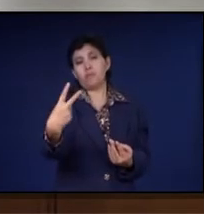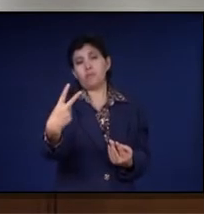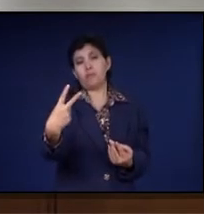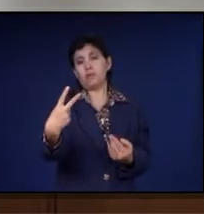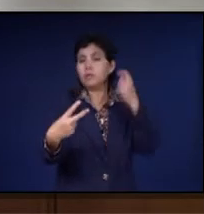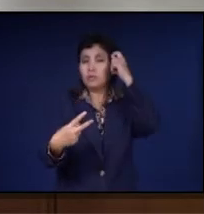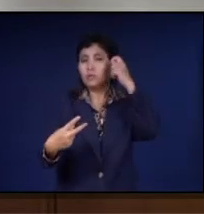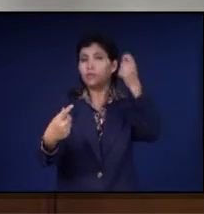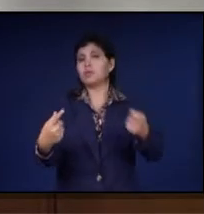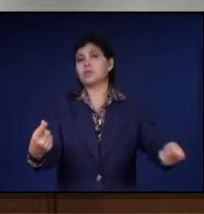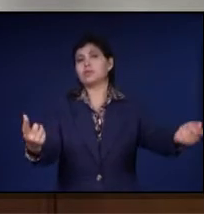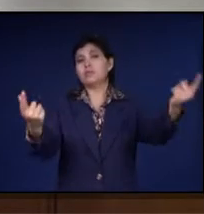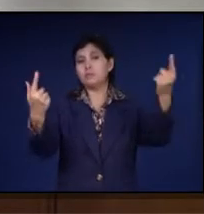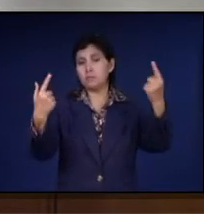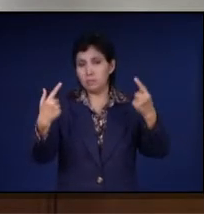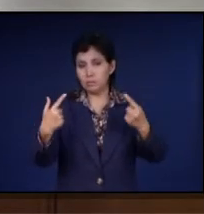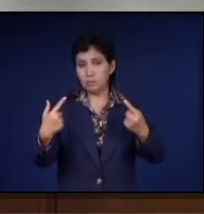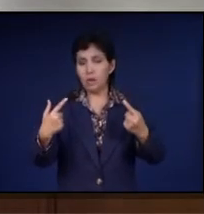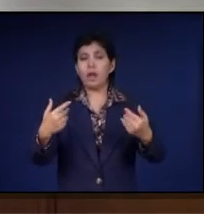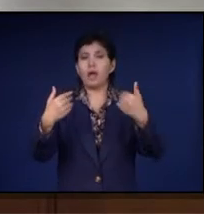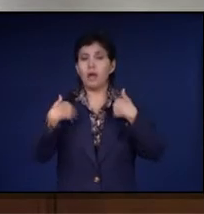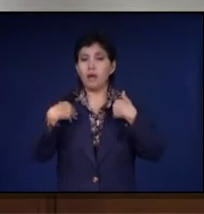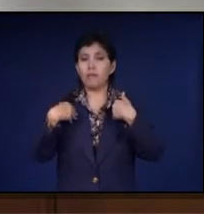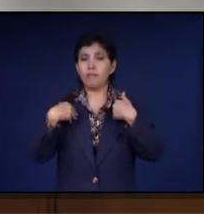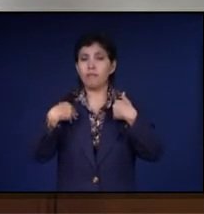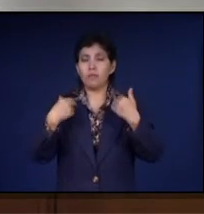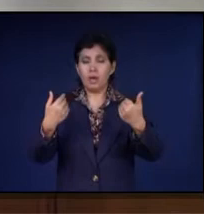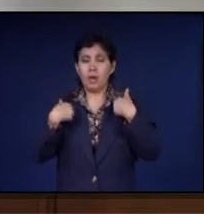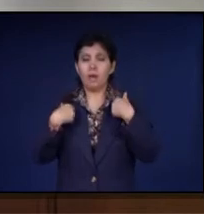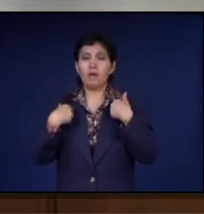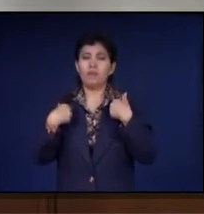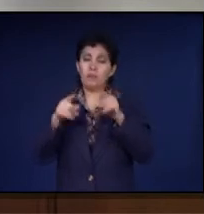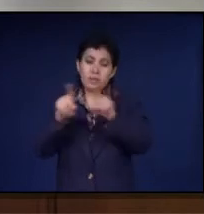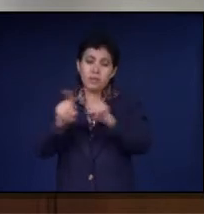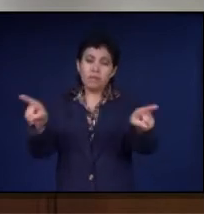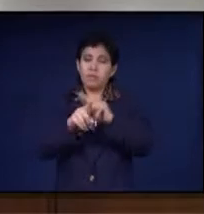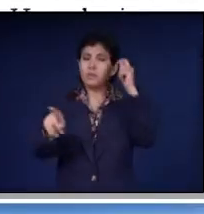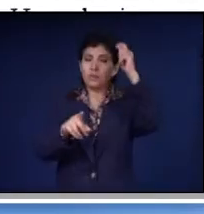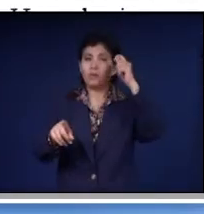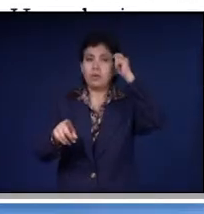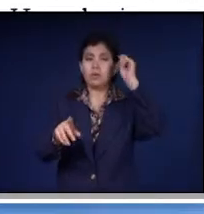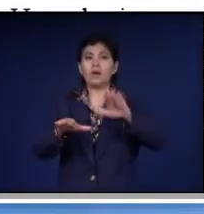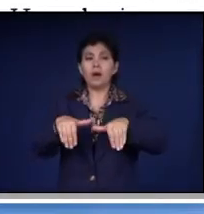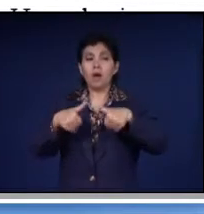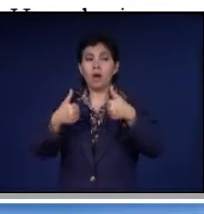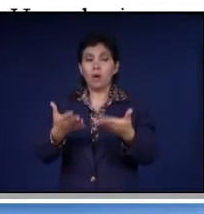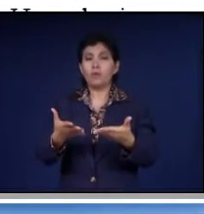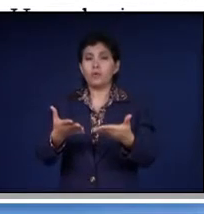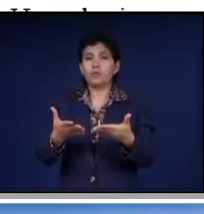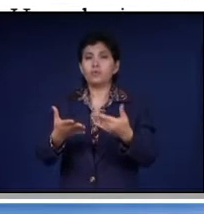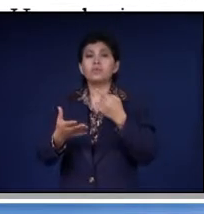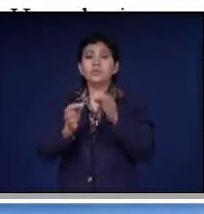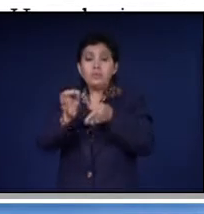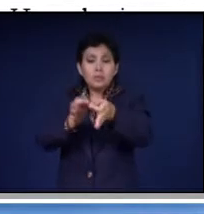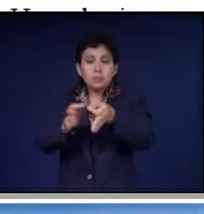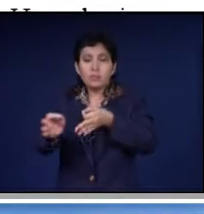Theory, we have the fraud theory, we have different theories. How do you form theories? It's through real